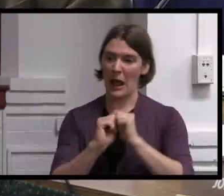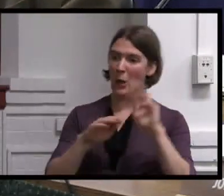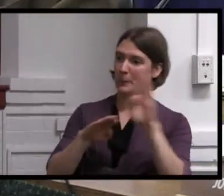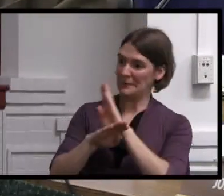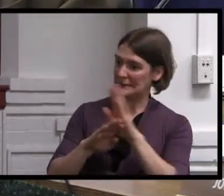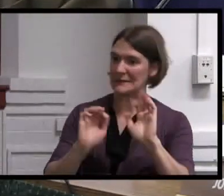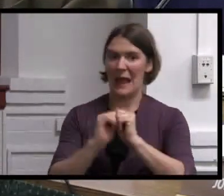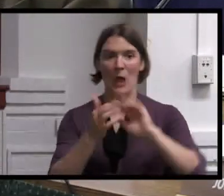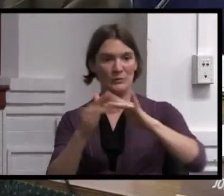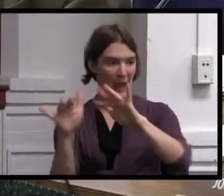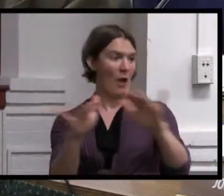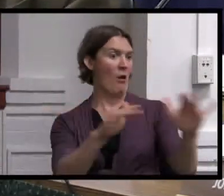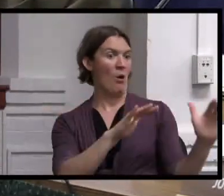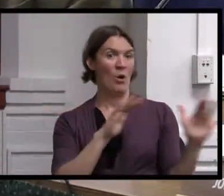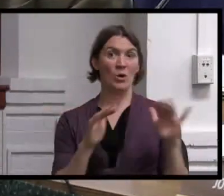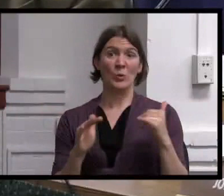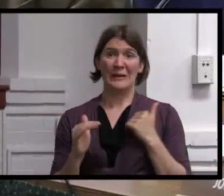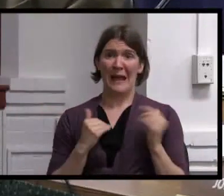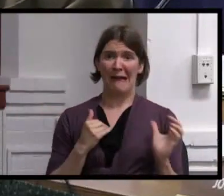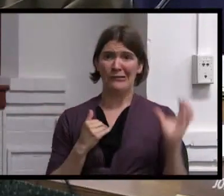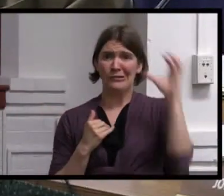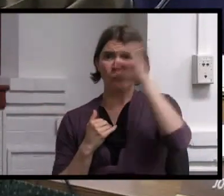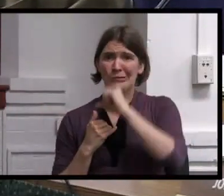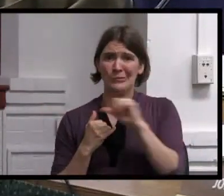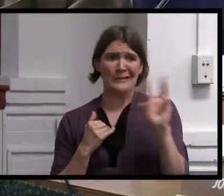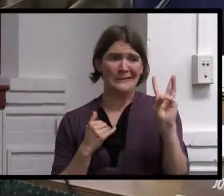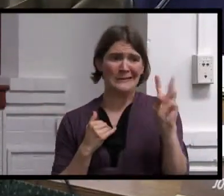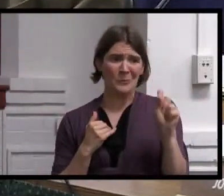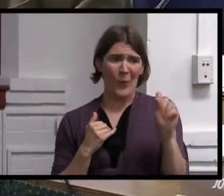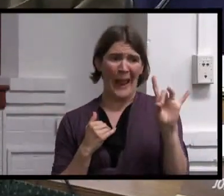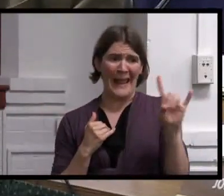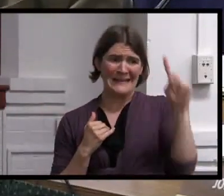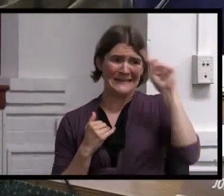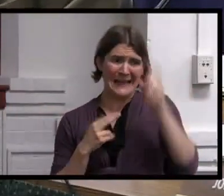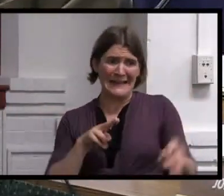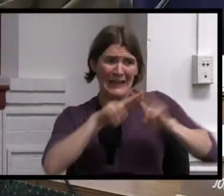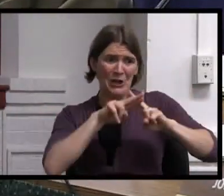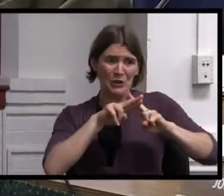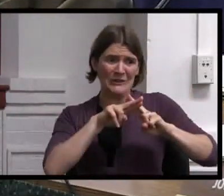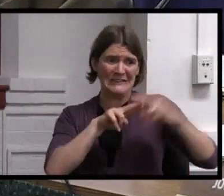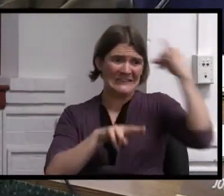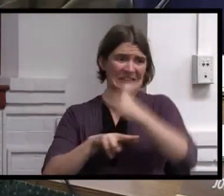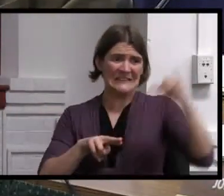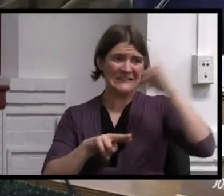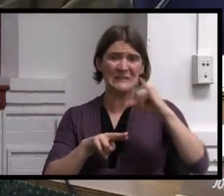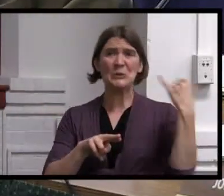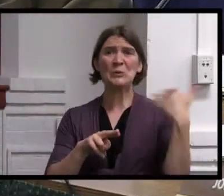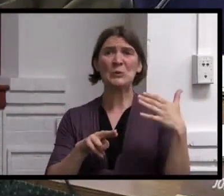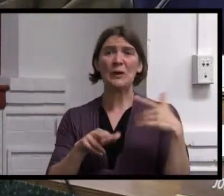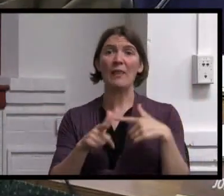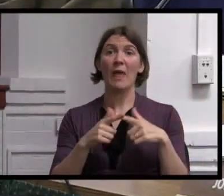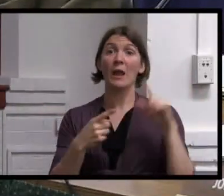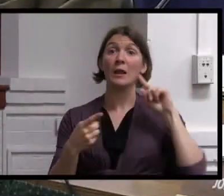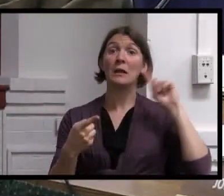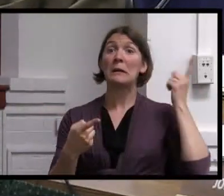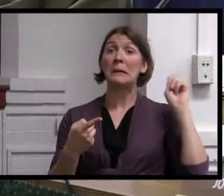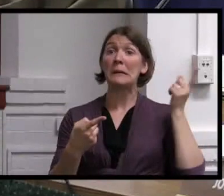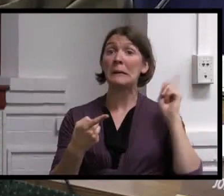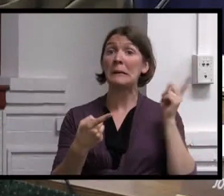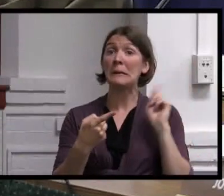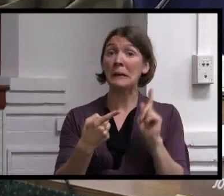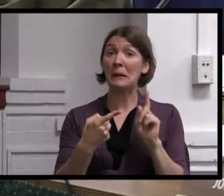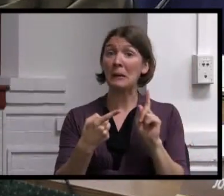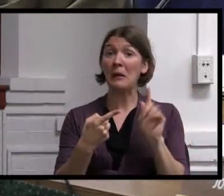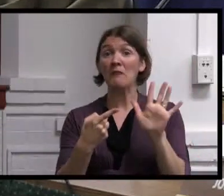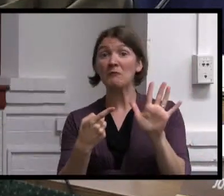on that additional debt load, our first estimate was a 6.8 cent increase in the tax rate. That was pretty quickly